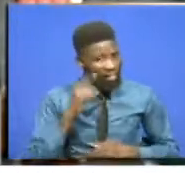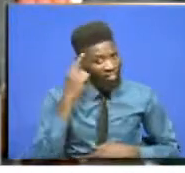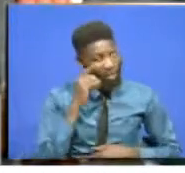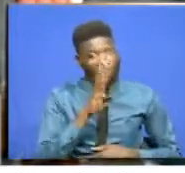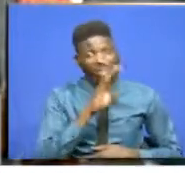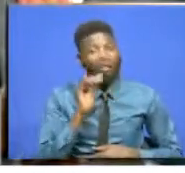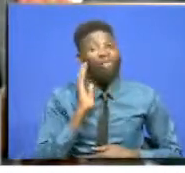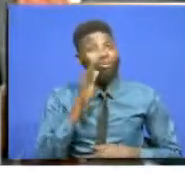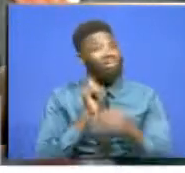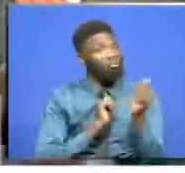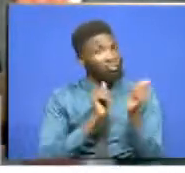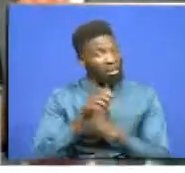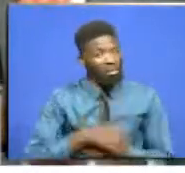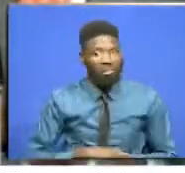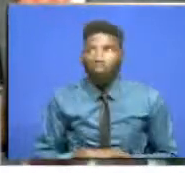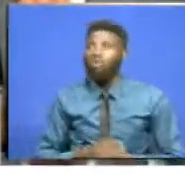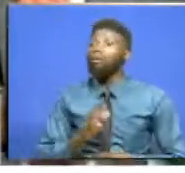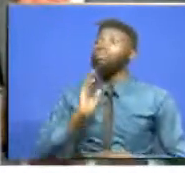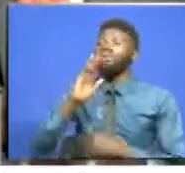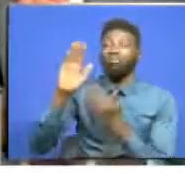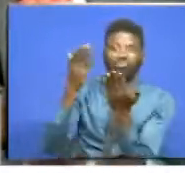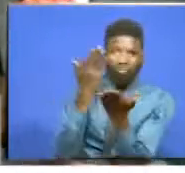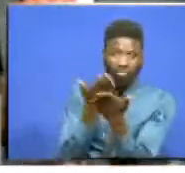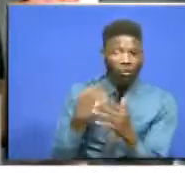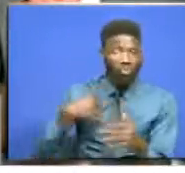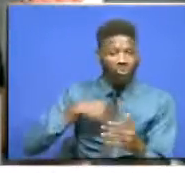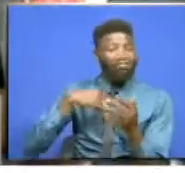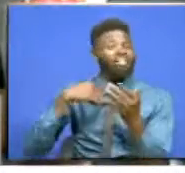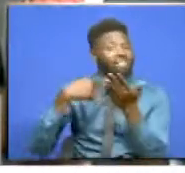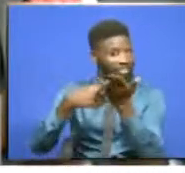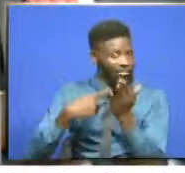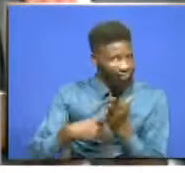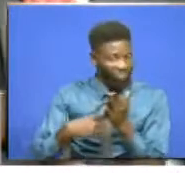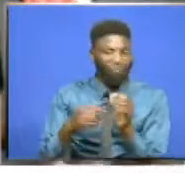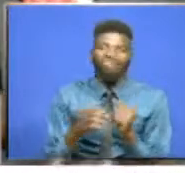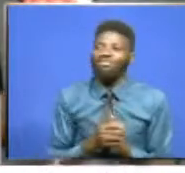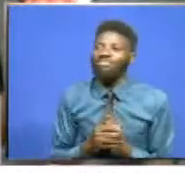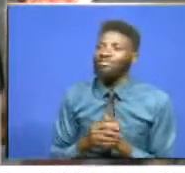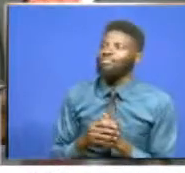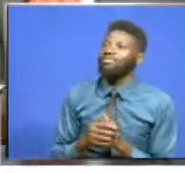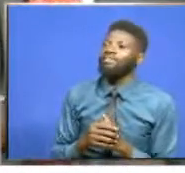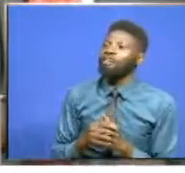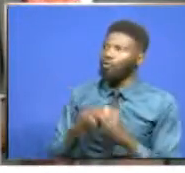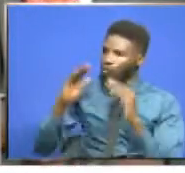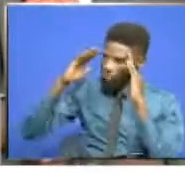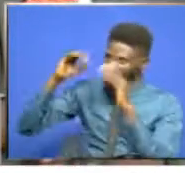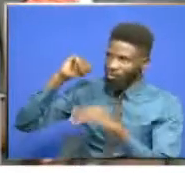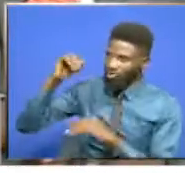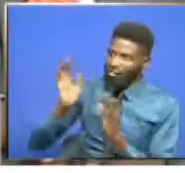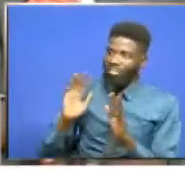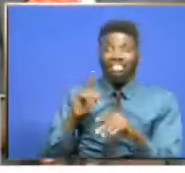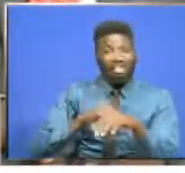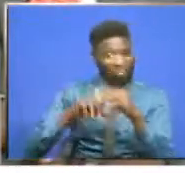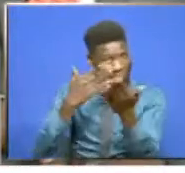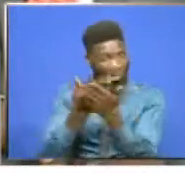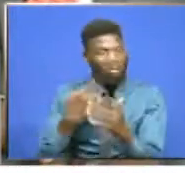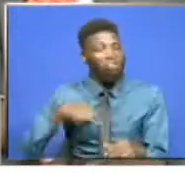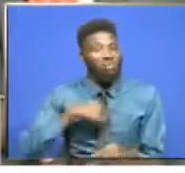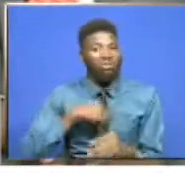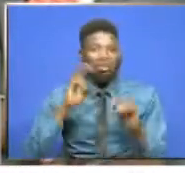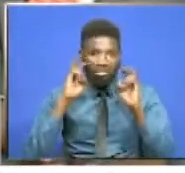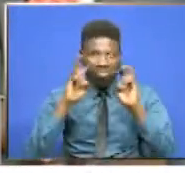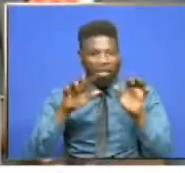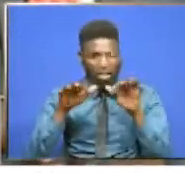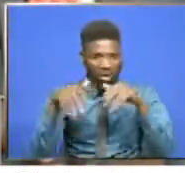in its context. Please look at it possibly. Let's cross the bridge when we get there. When we get there, we'll look at it. Yes. Sawa. So thank you so